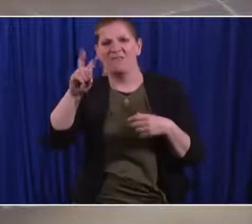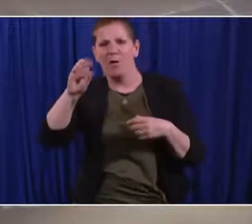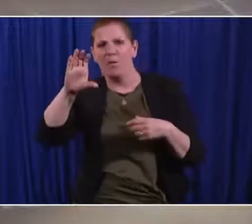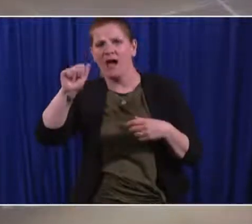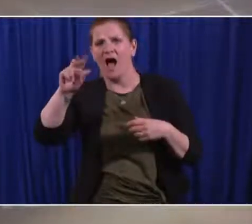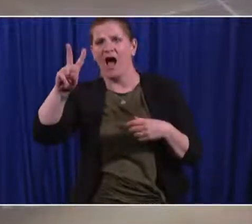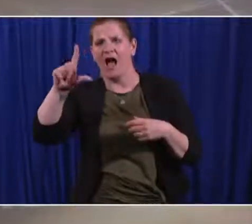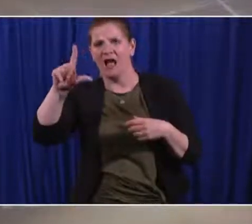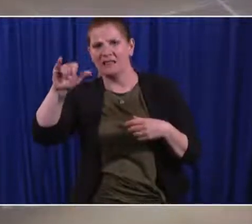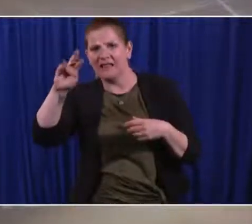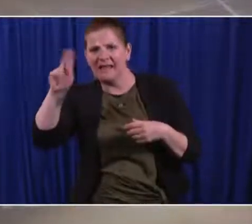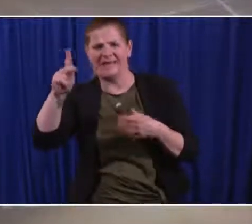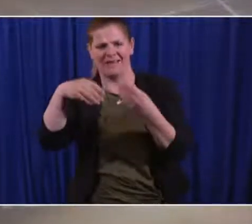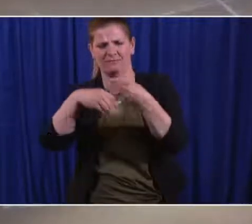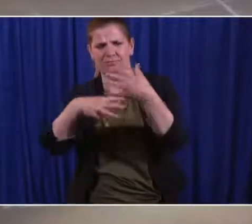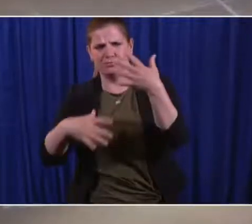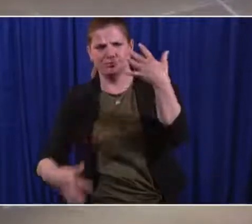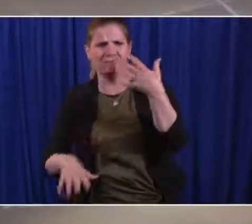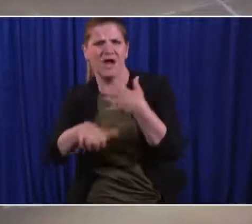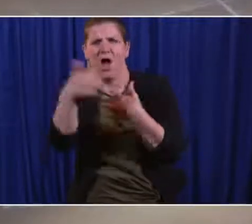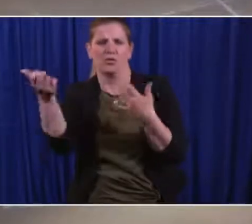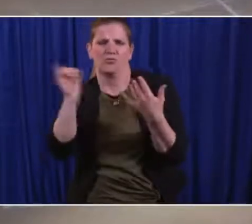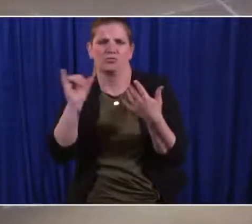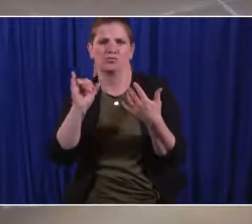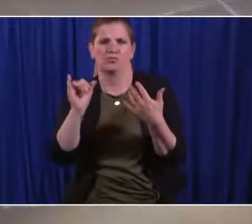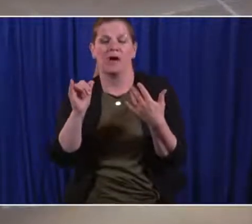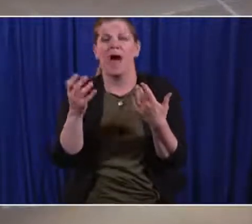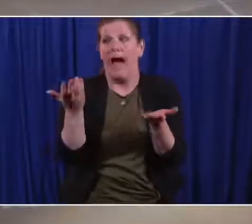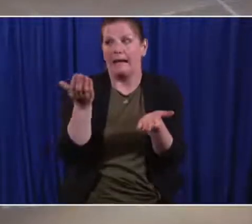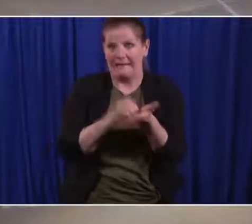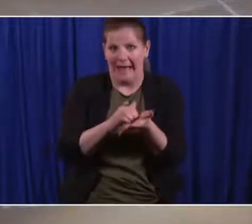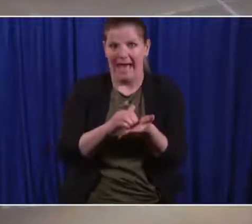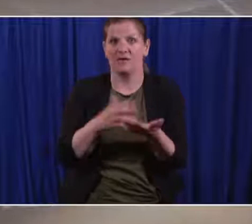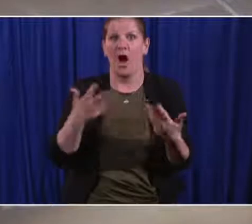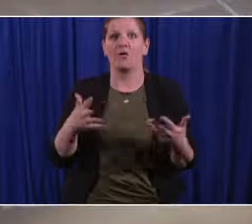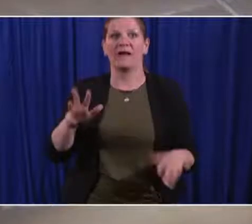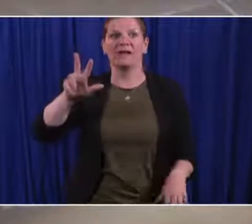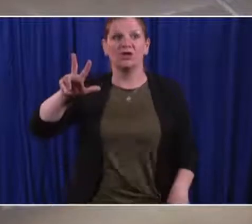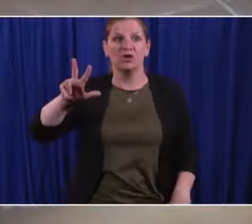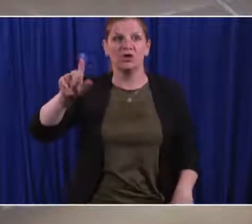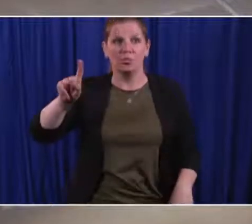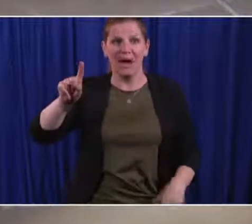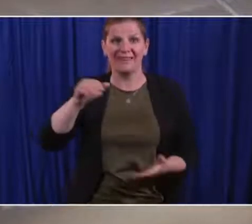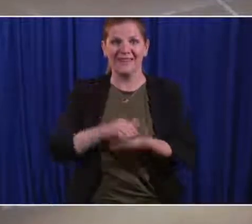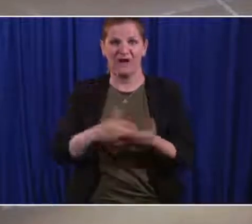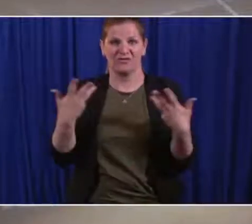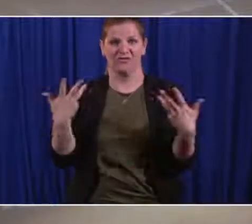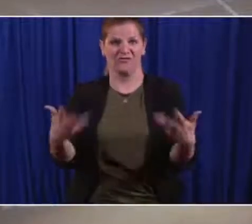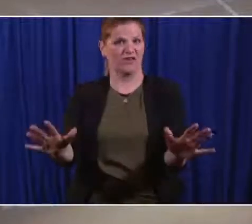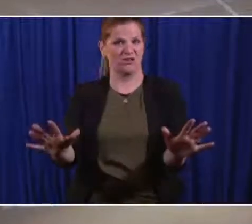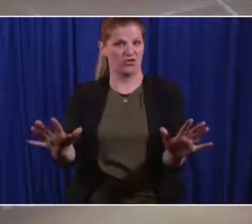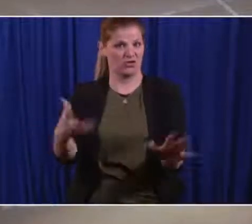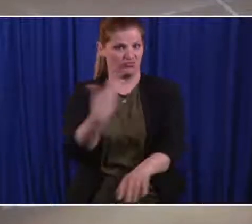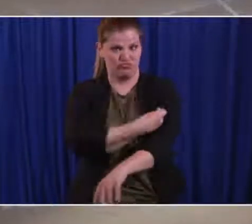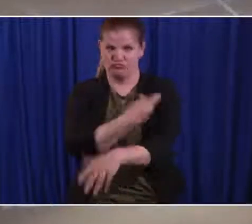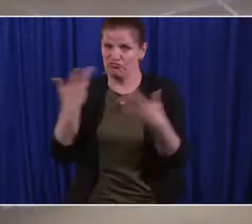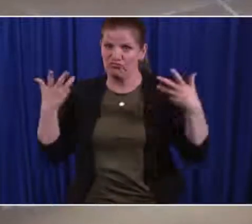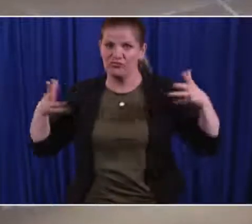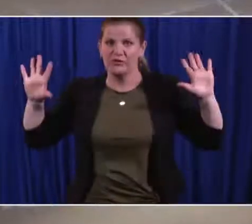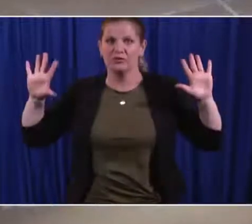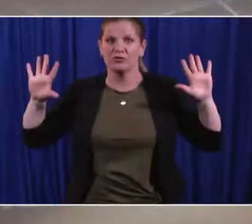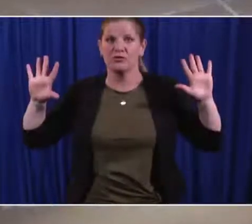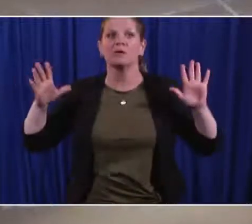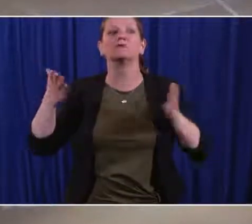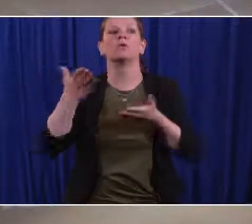exciting to be here today. As I mentioned, 31,000 doses of the vaccine of Pfizer. We have also taken some of those doses